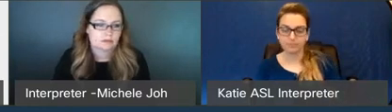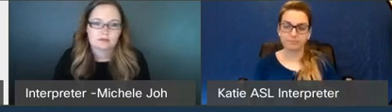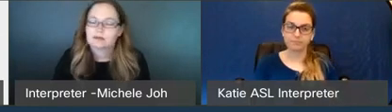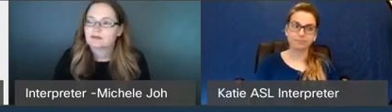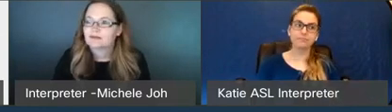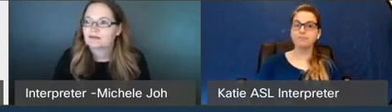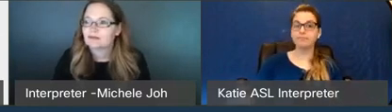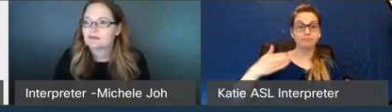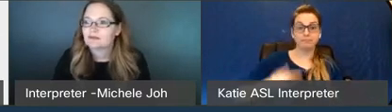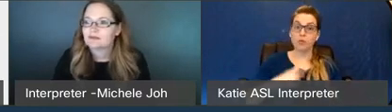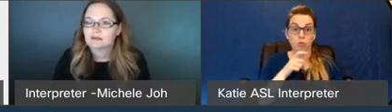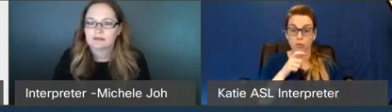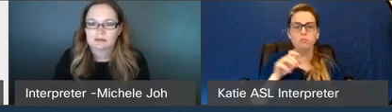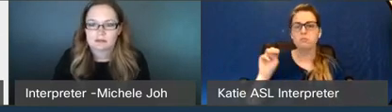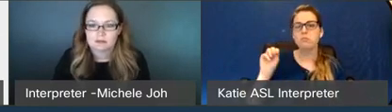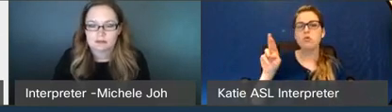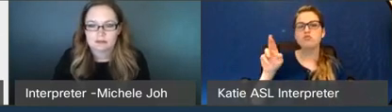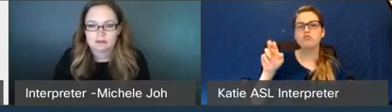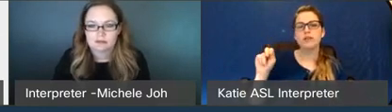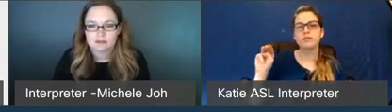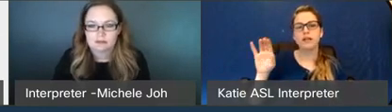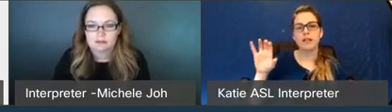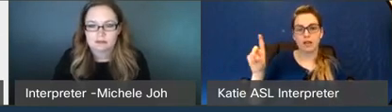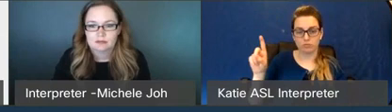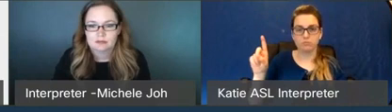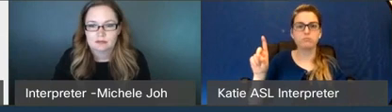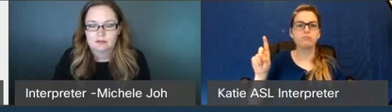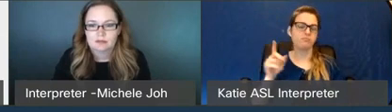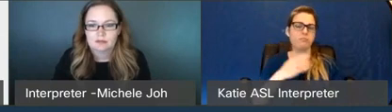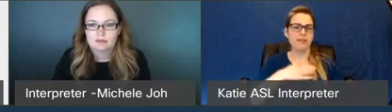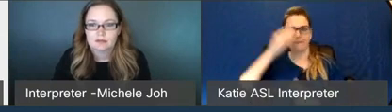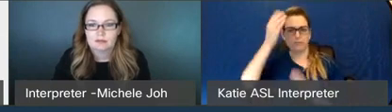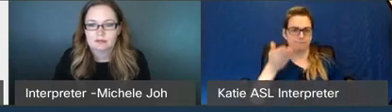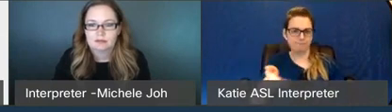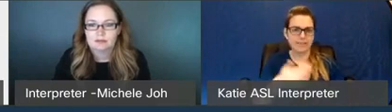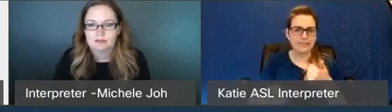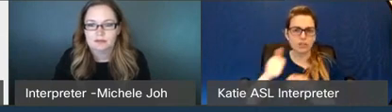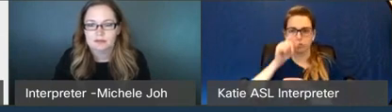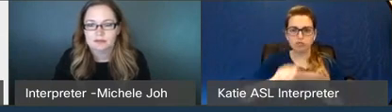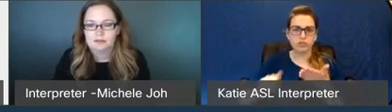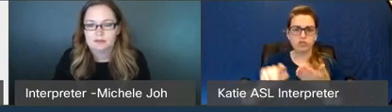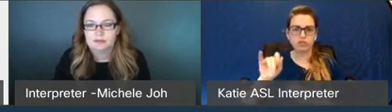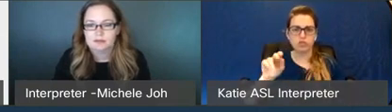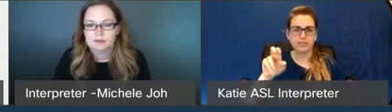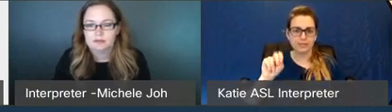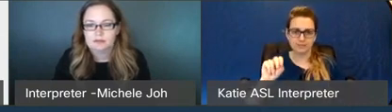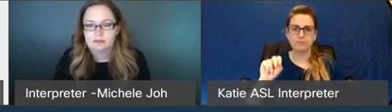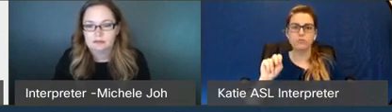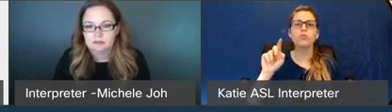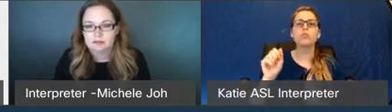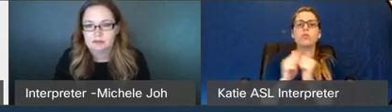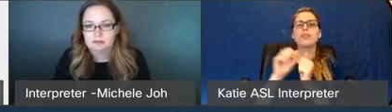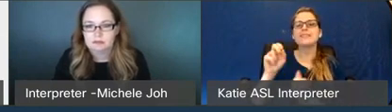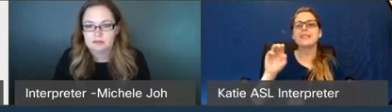I am Maureen McLeod. I'm a Senior Research Associate with the Gaines Center at Policy Research Associates, and I am going to be serving as your